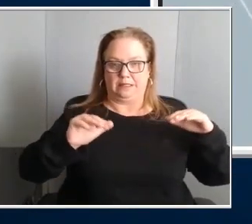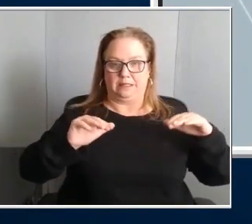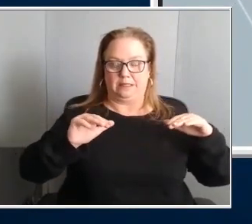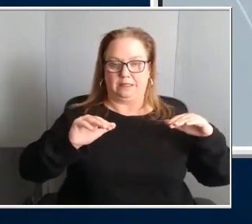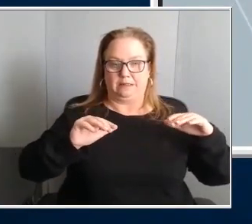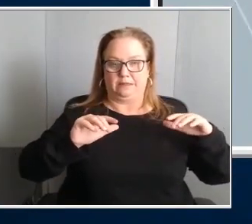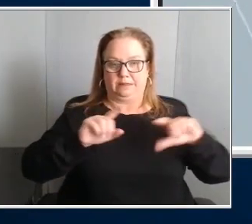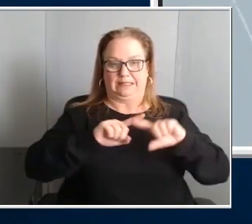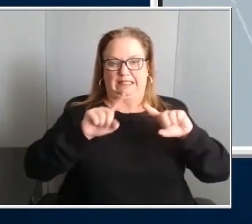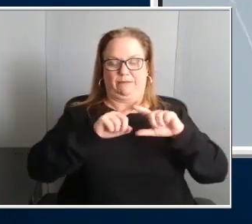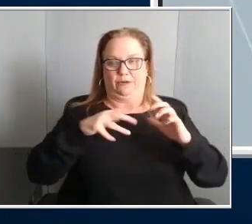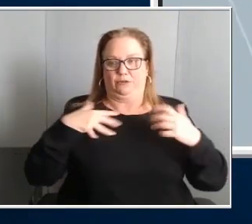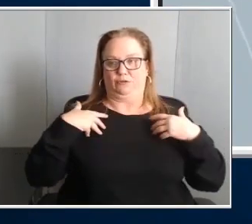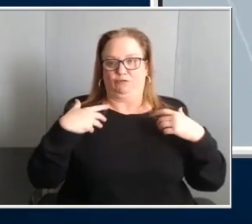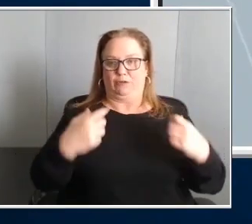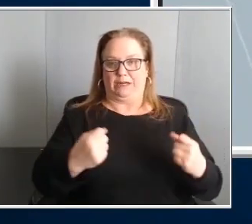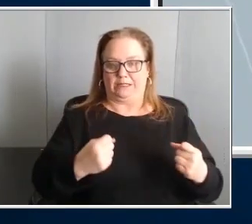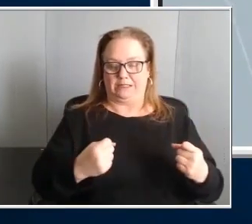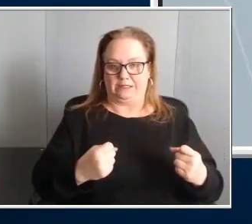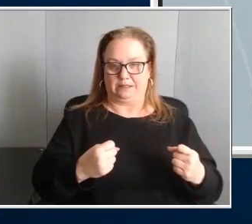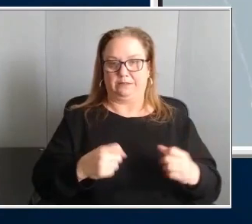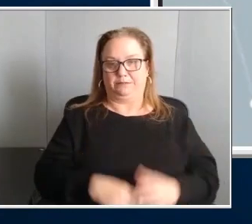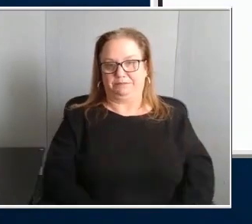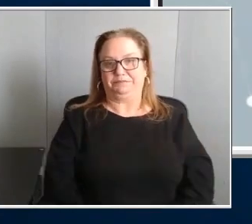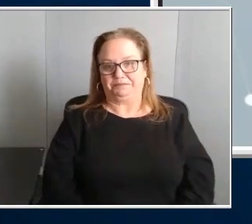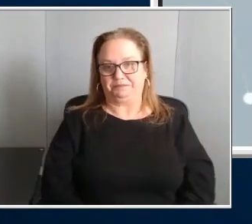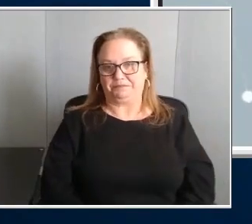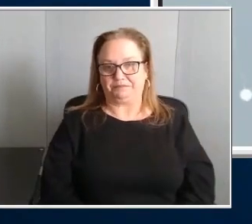on different strength procedures.